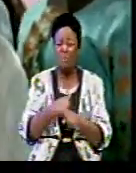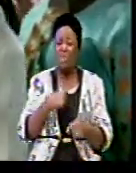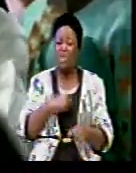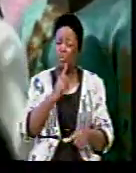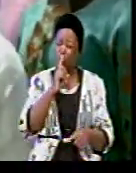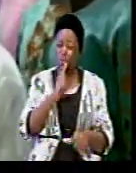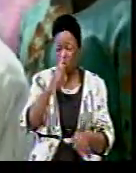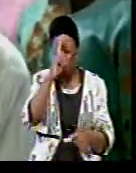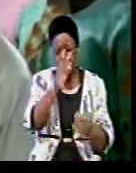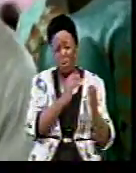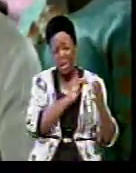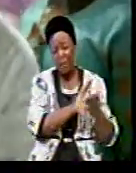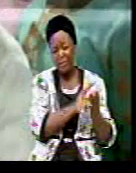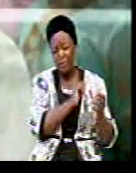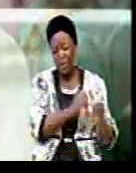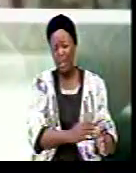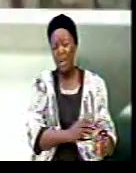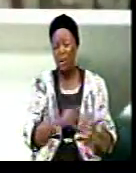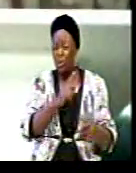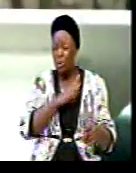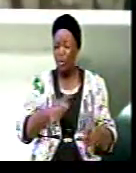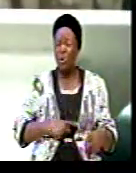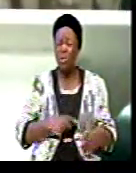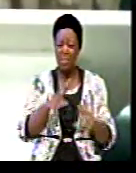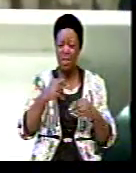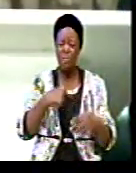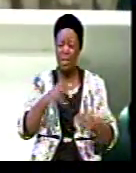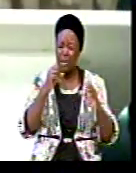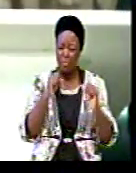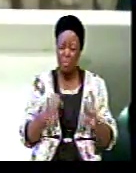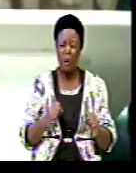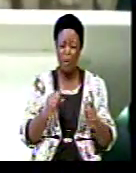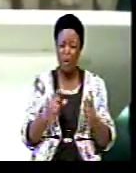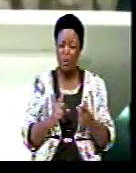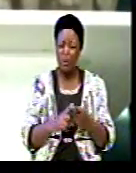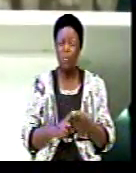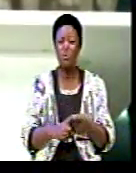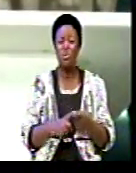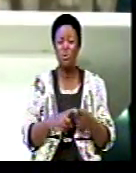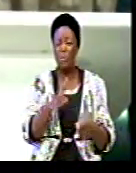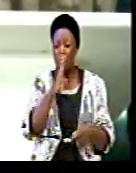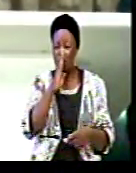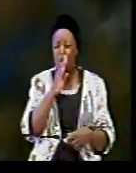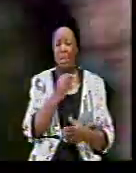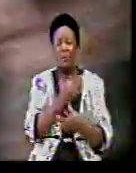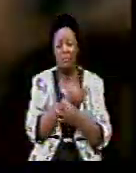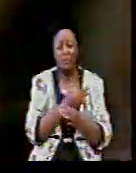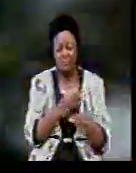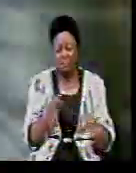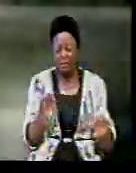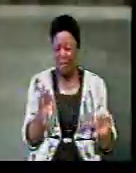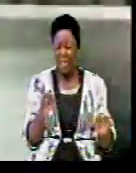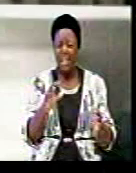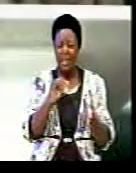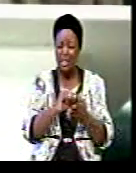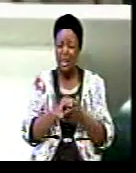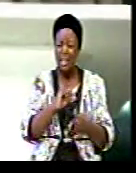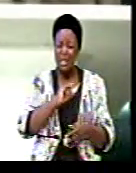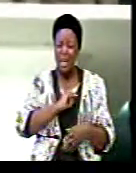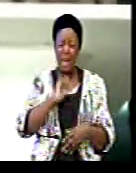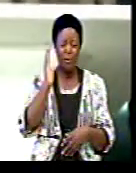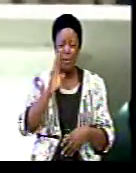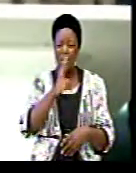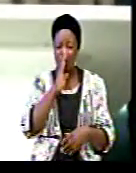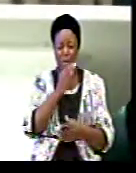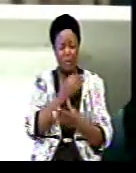your deafness? How long will you remain with your crutches? Say,